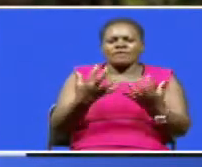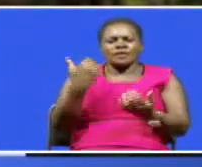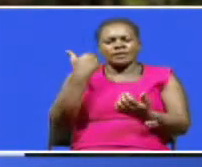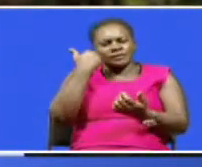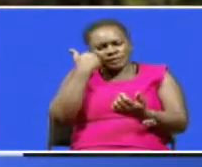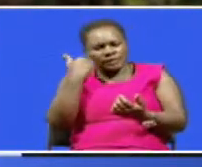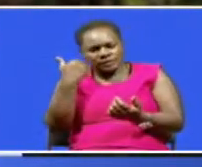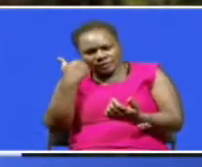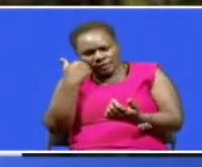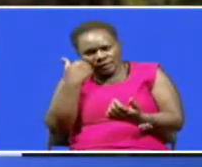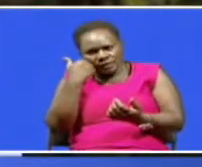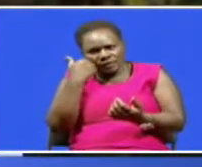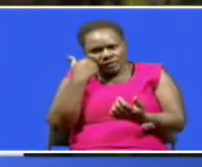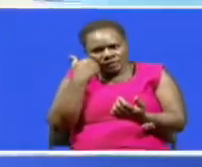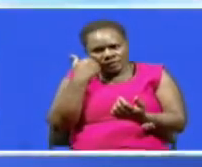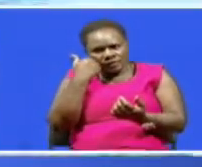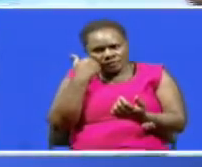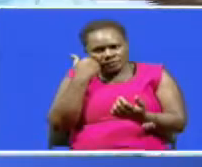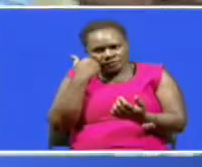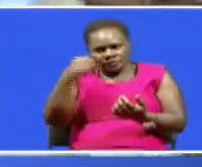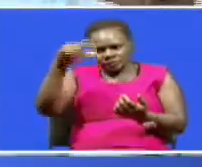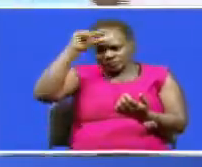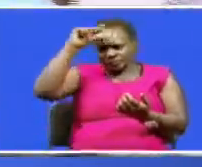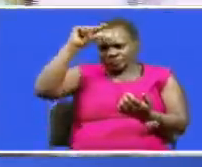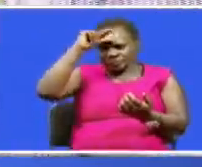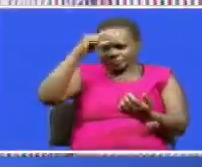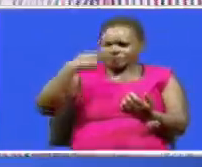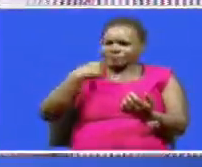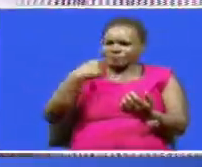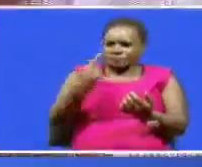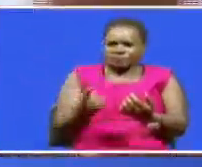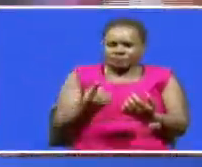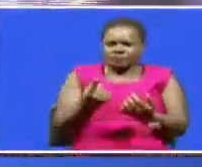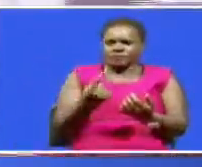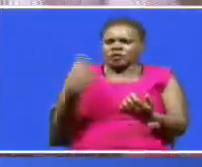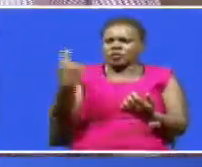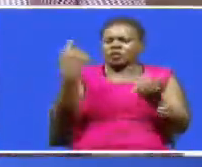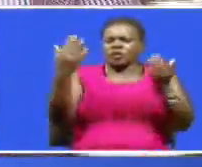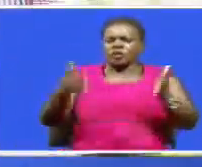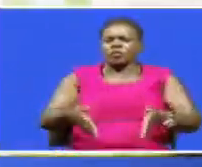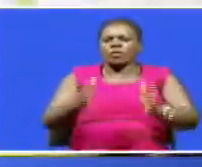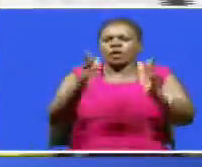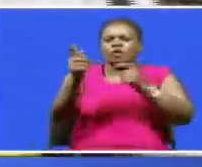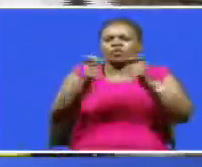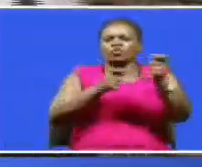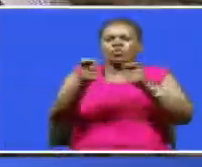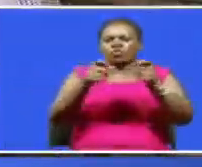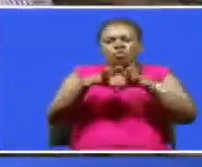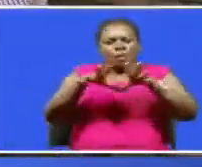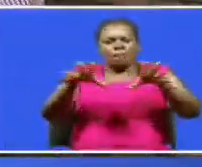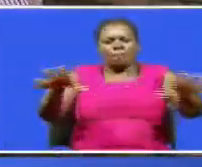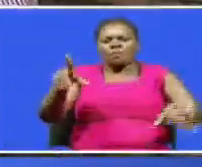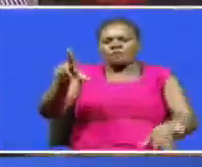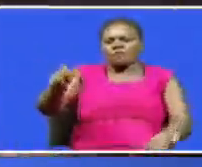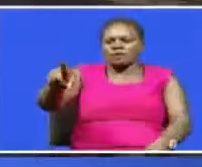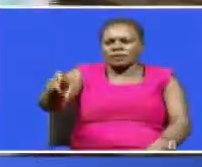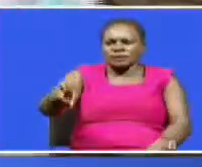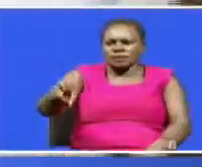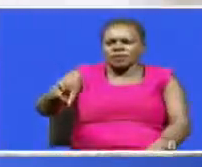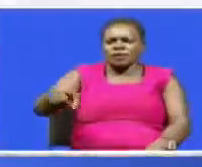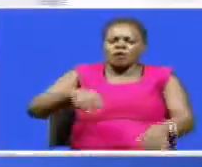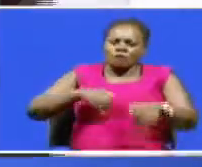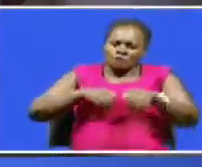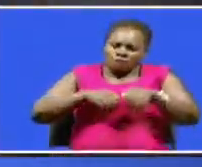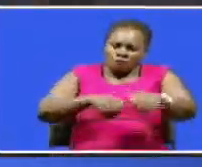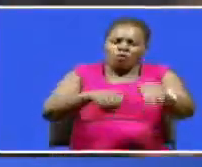and therefore less hospitalization. The government maintains that the only way to control the spread of the virus is by